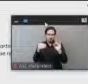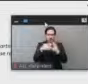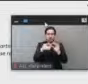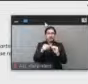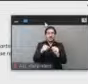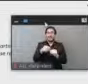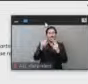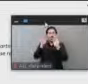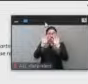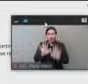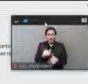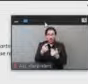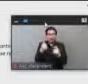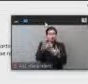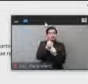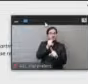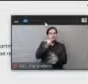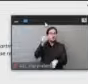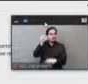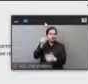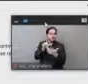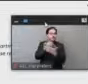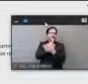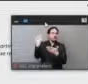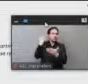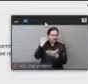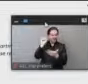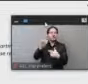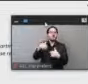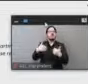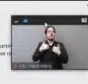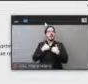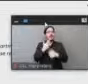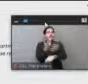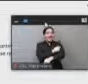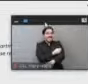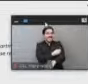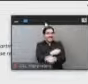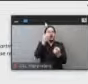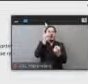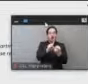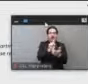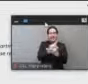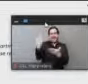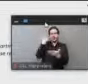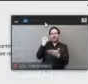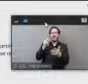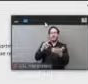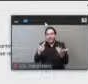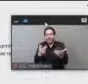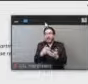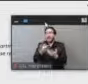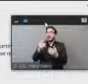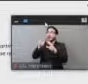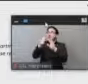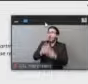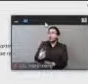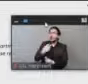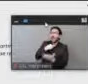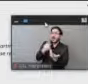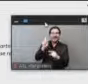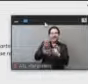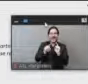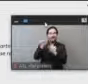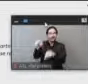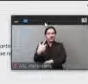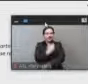of lower vaccination rate, but we're now 33 times the number of vaccines per day as